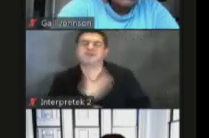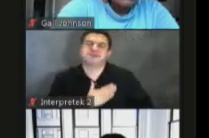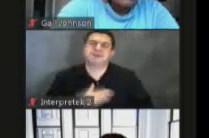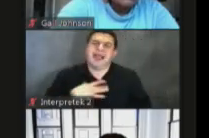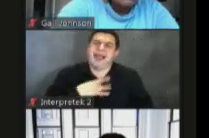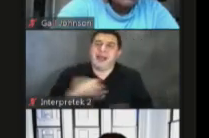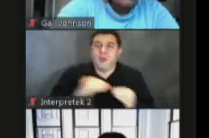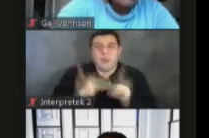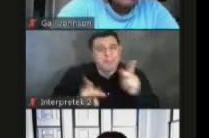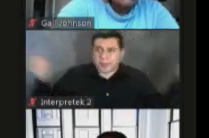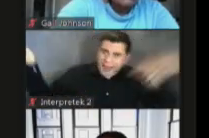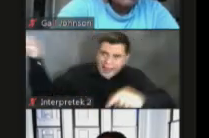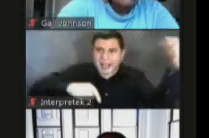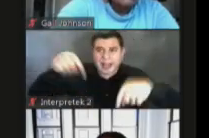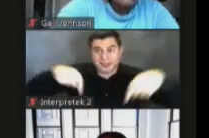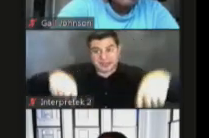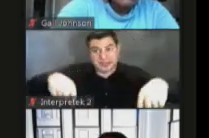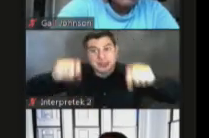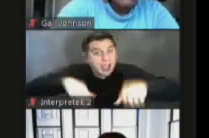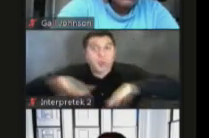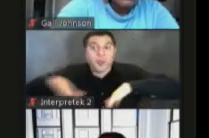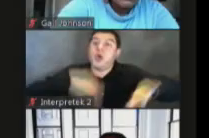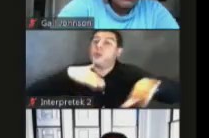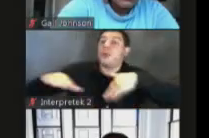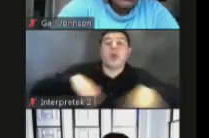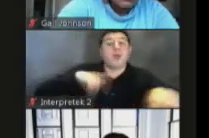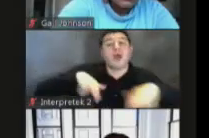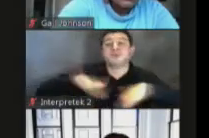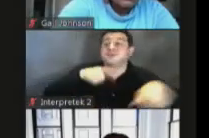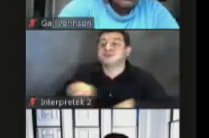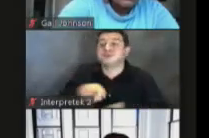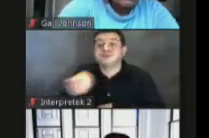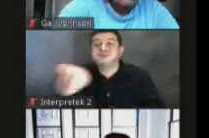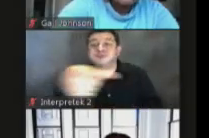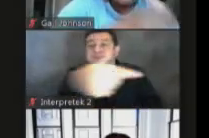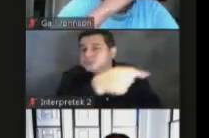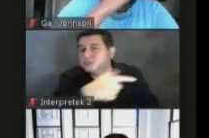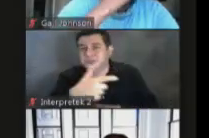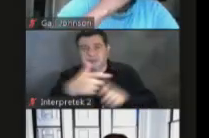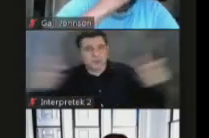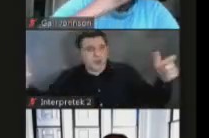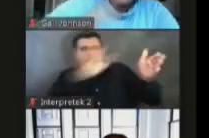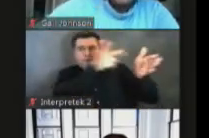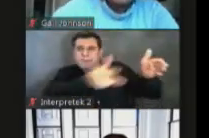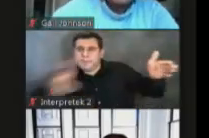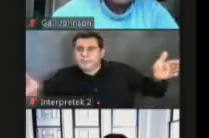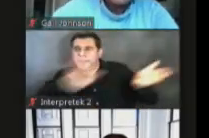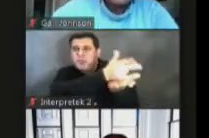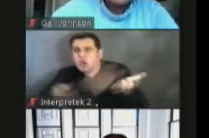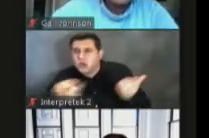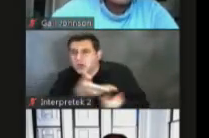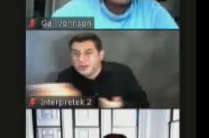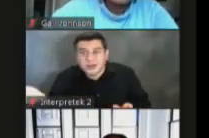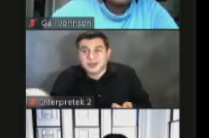those things. Look at the huge parking lots around Depot Avenue that have to be full because there's not dense housing around